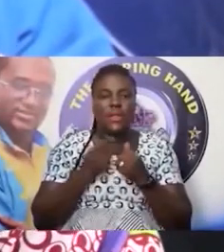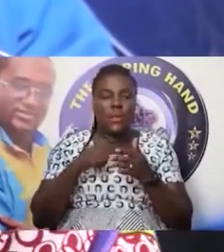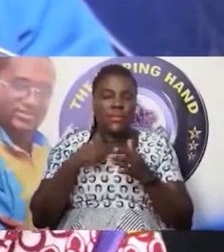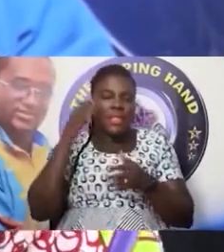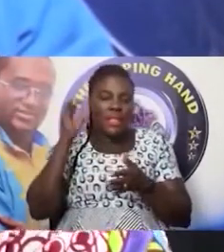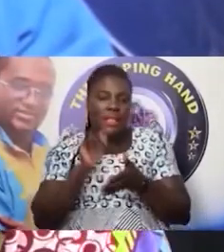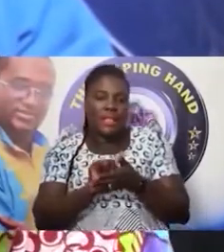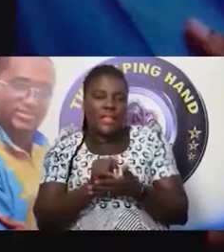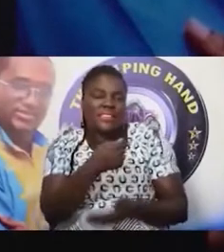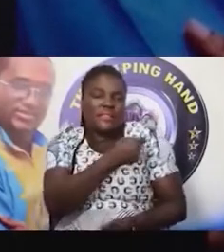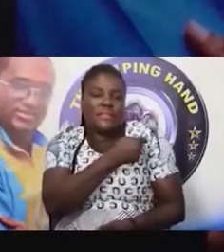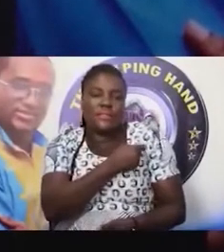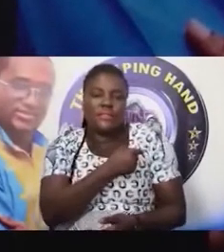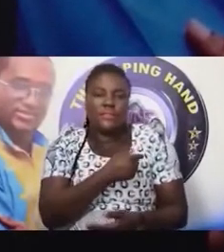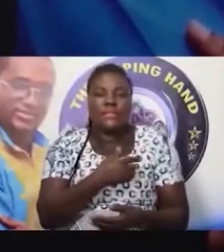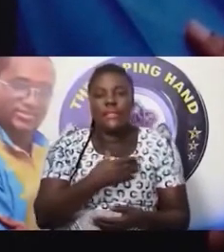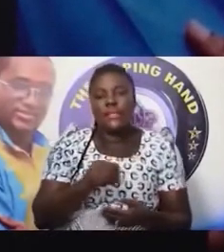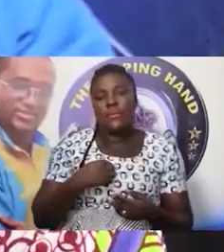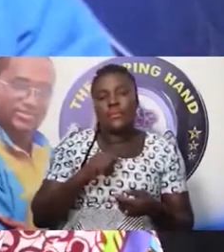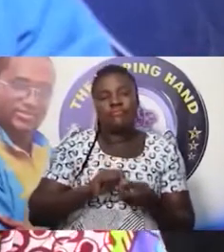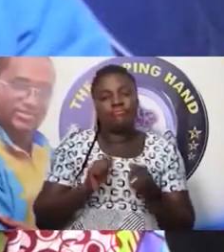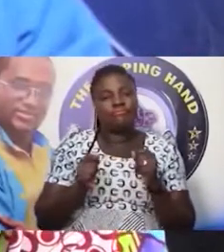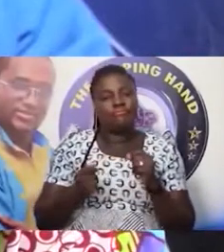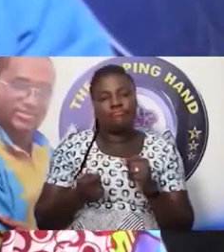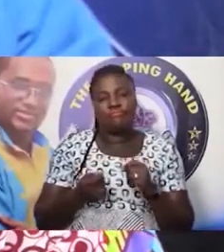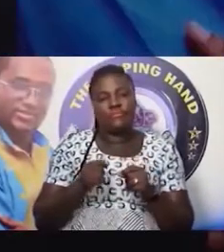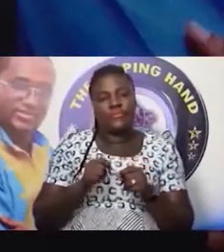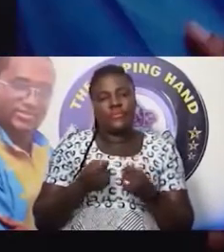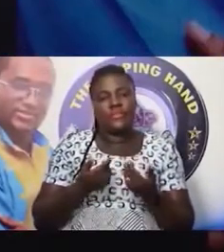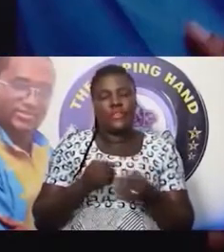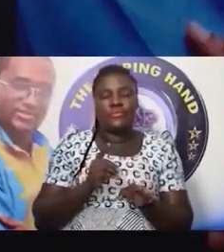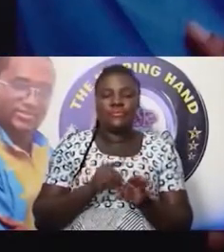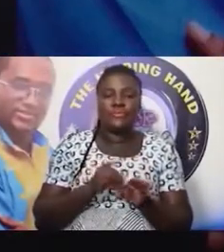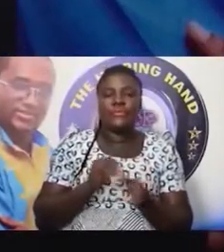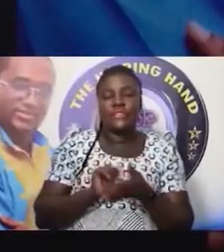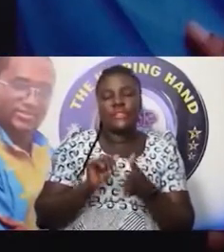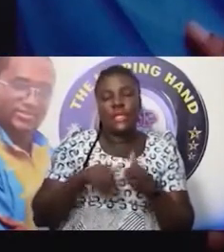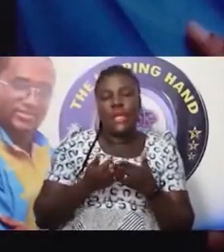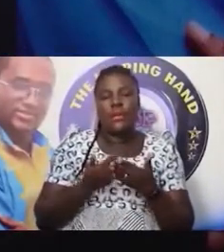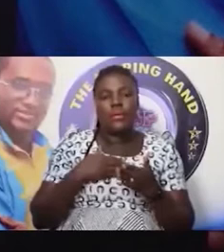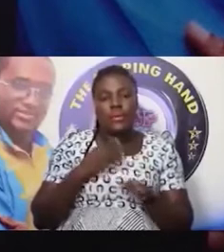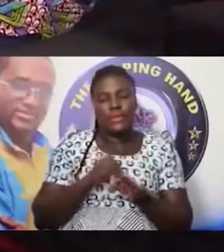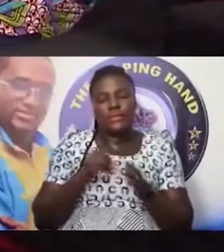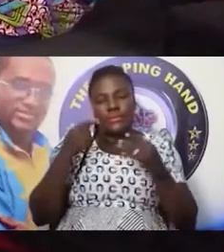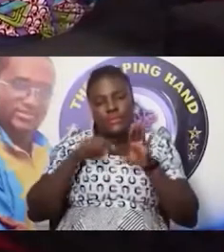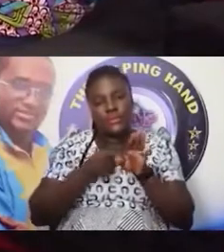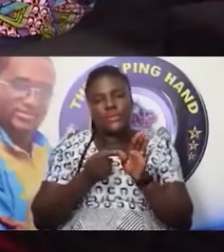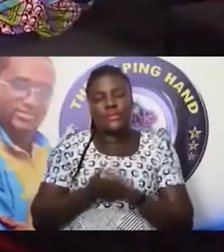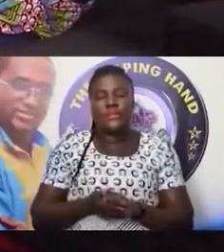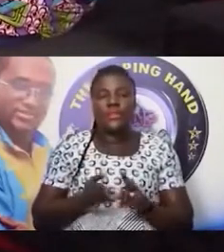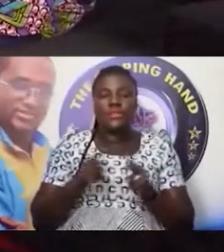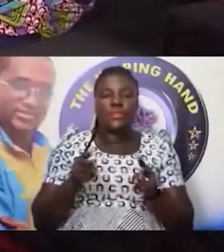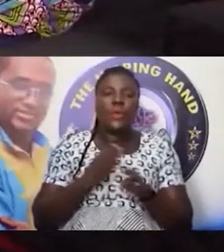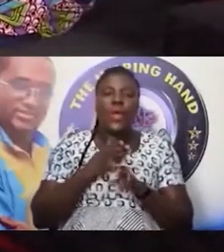Nti sa na me call me disability. Nti after 5 years, na chese into me nanti. Me ye ba fanya